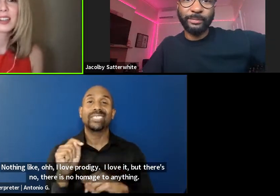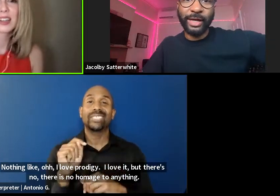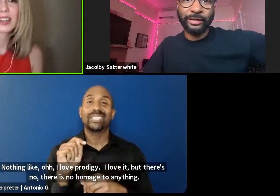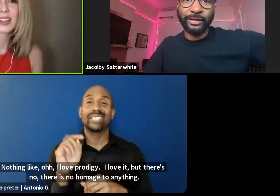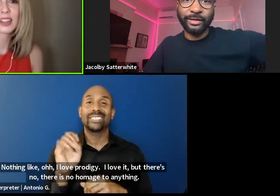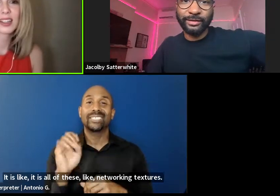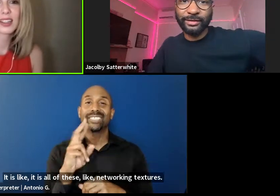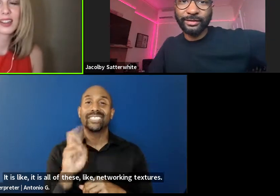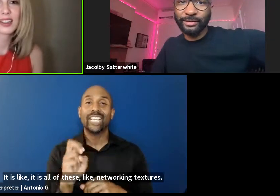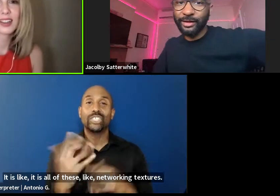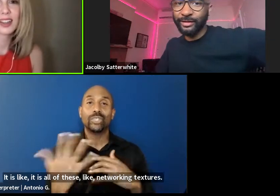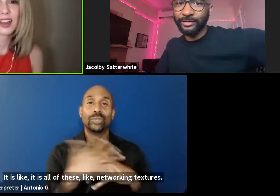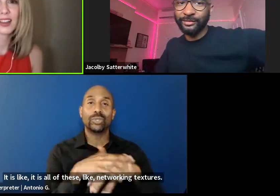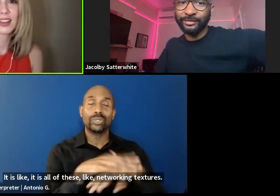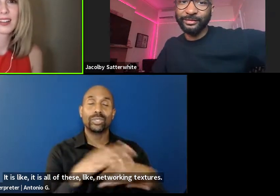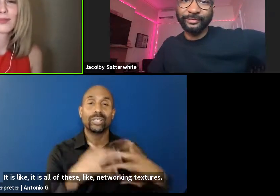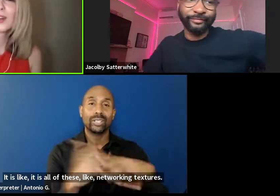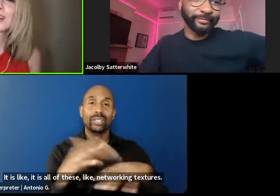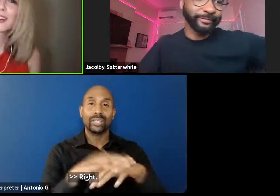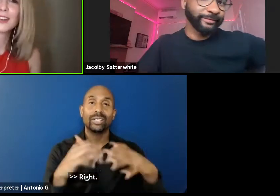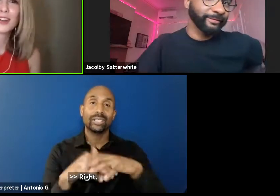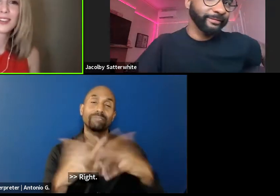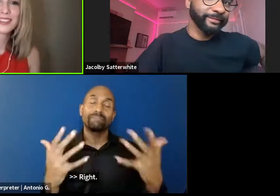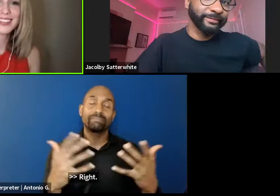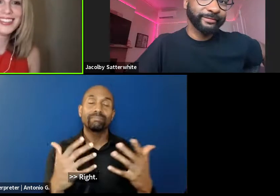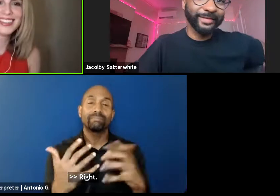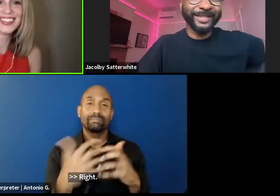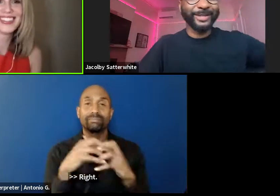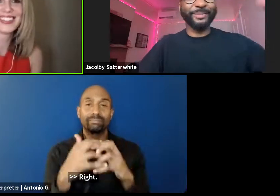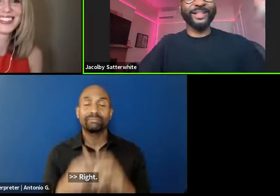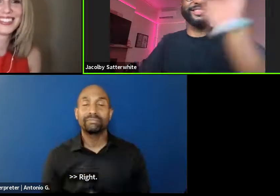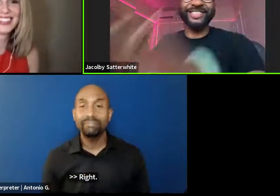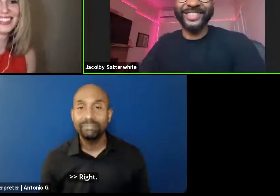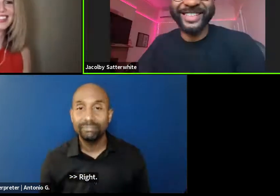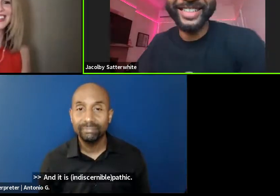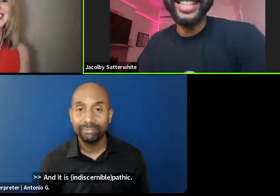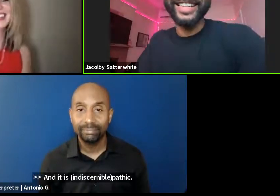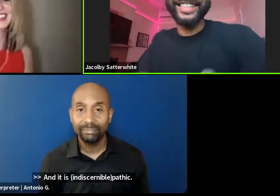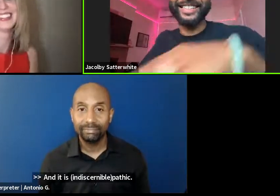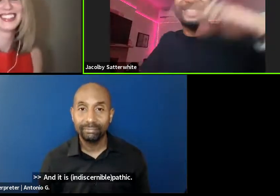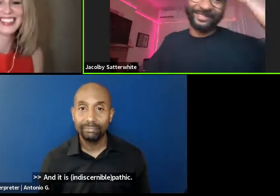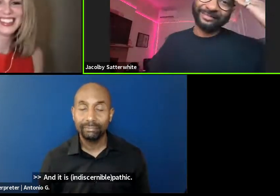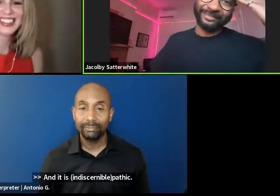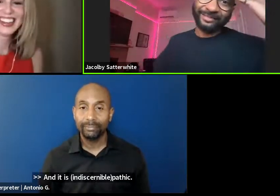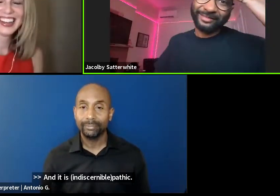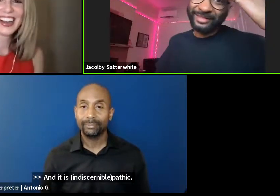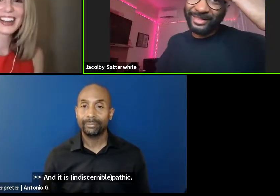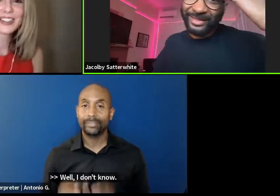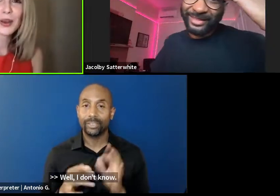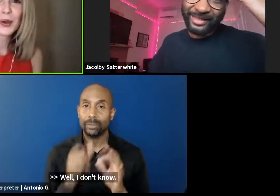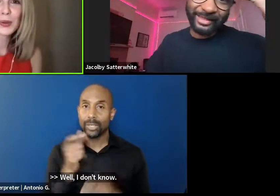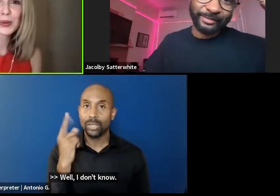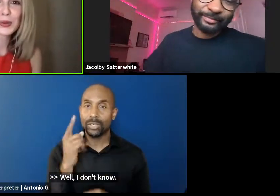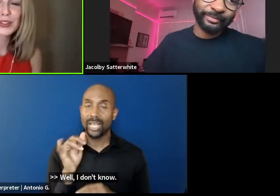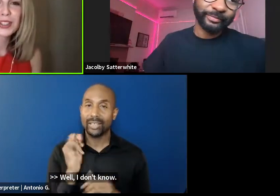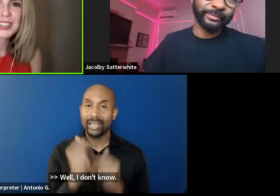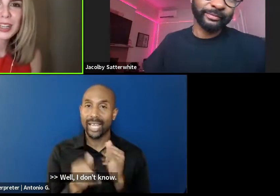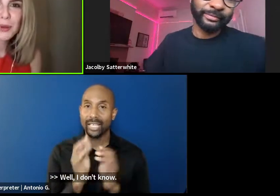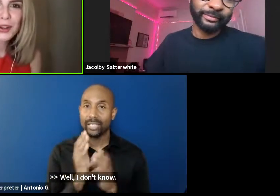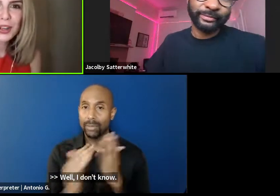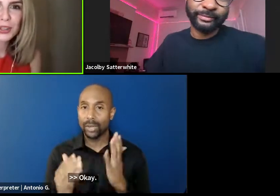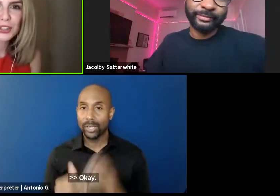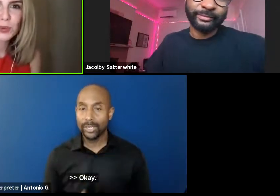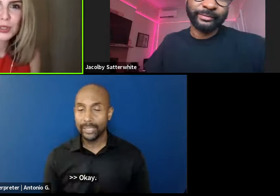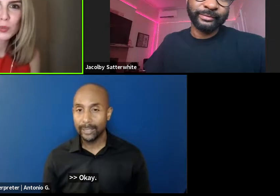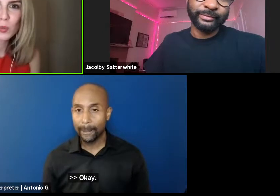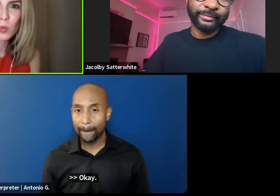of sociopathic. So, yeah. Well, I don't know. Not sociopathic. I'm just joking. Okay, so the second